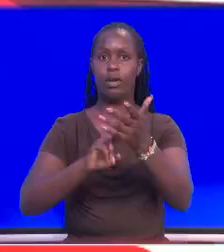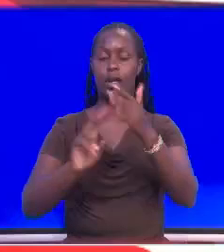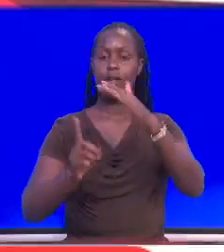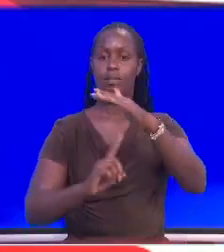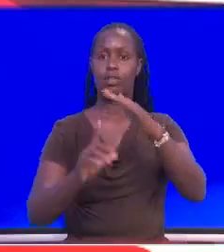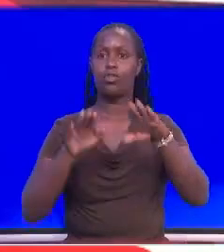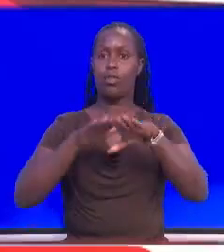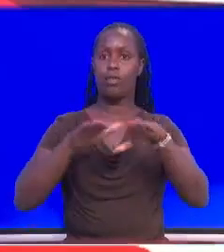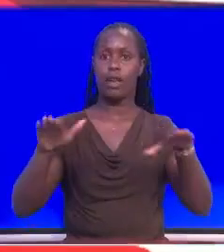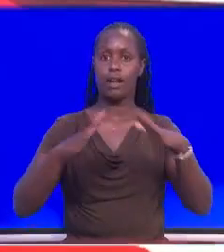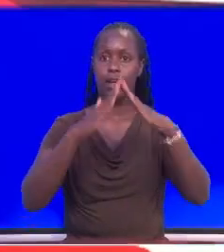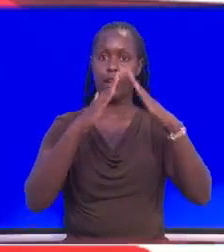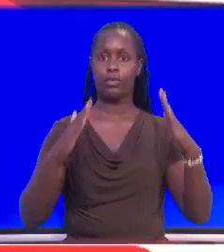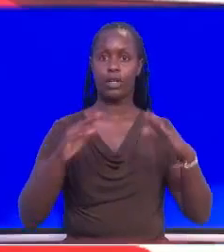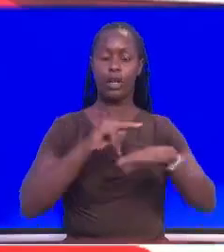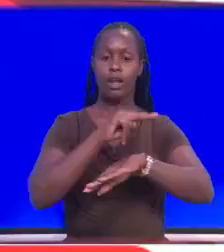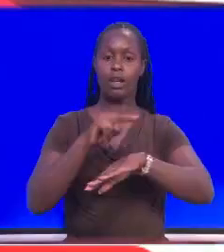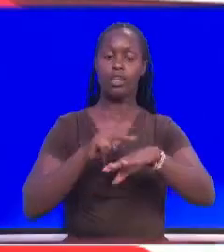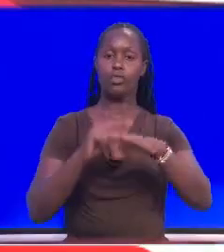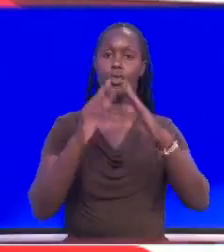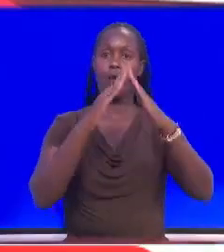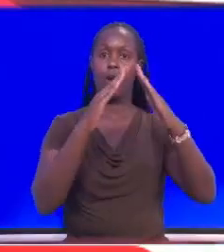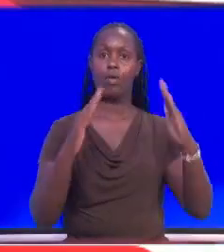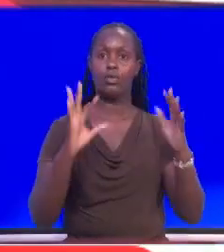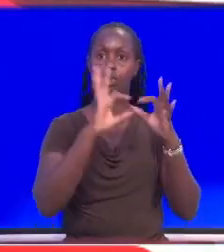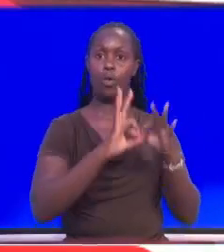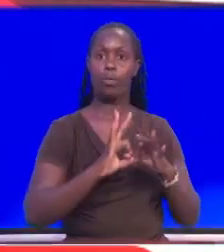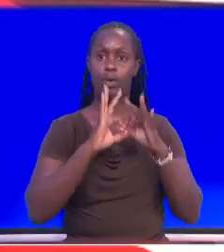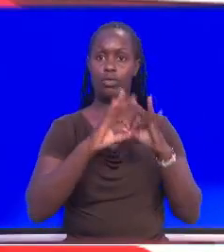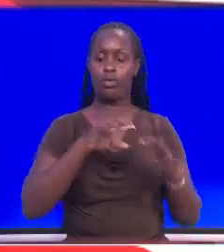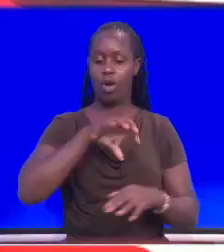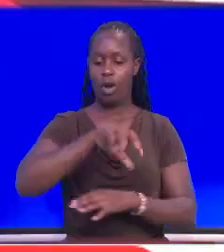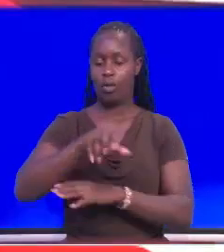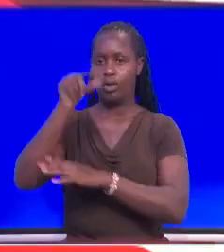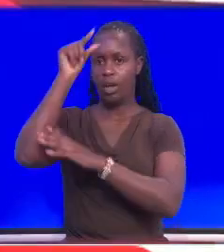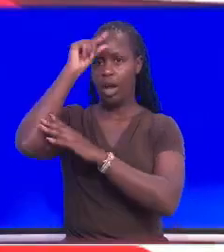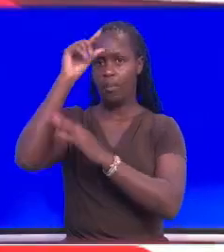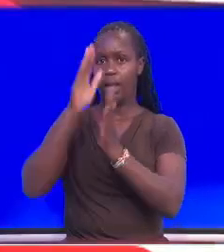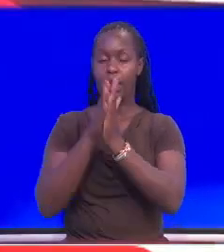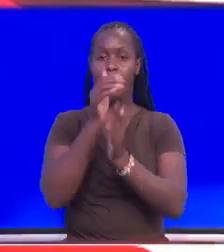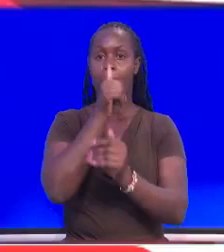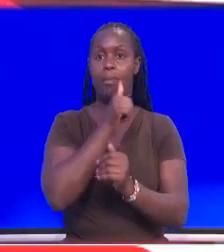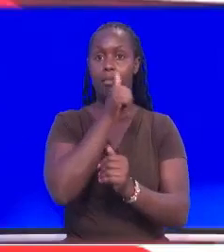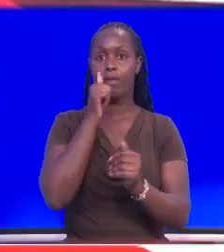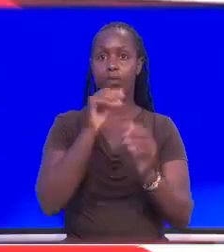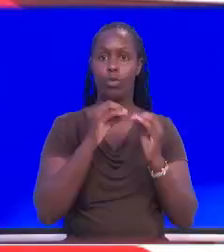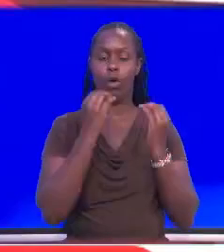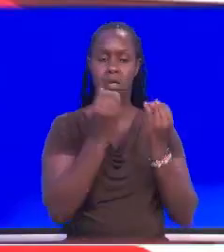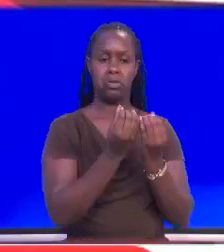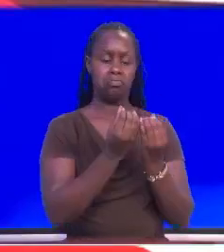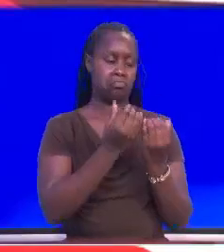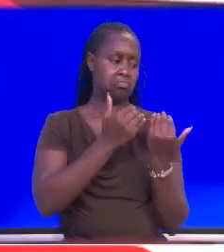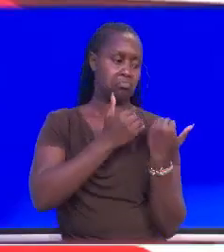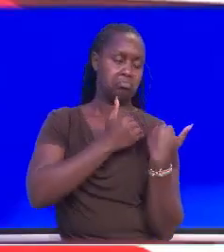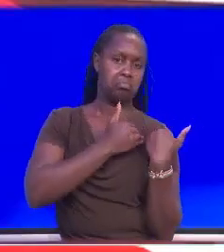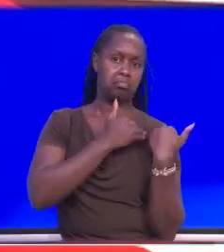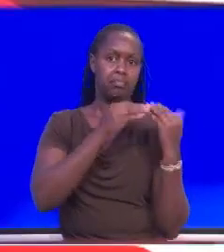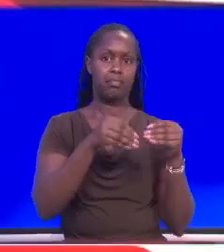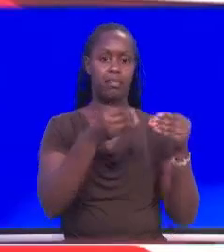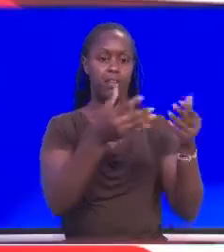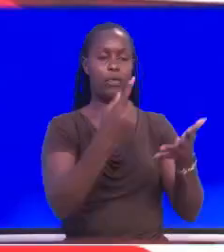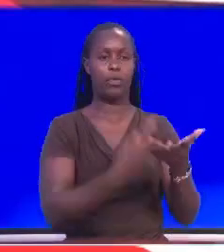Housing, National Housing Cooperation, county governments and private organizations have been tasked with overseeing